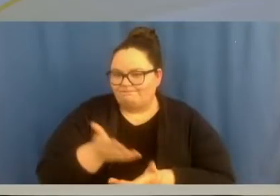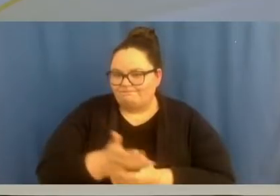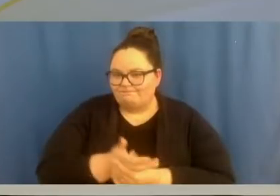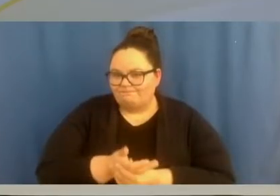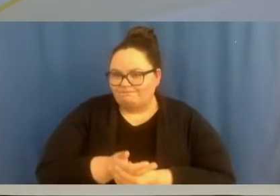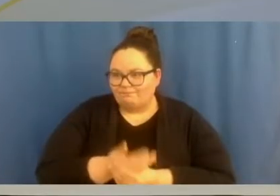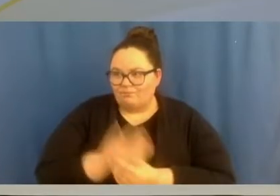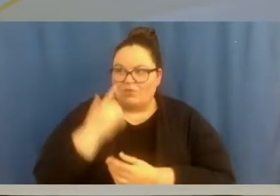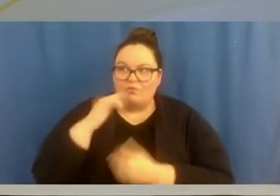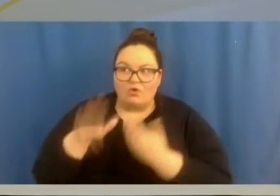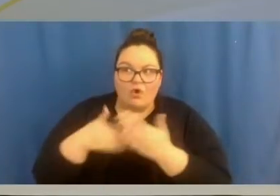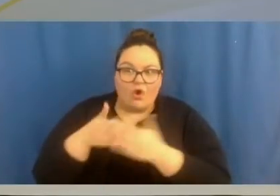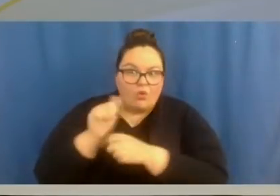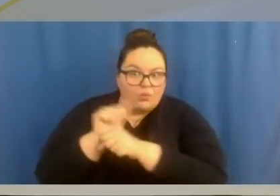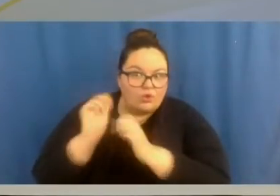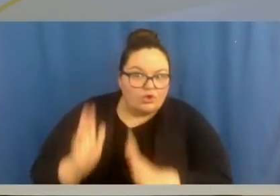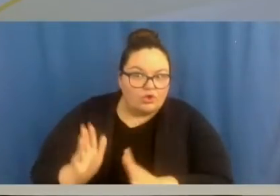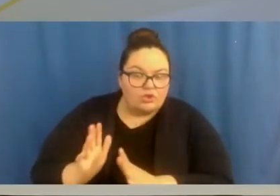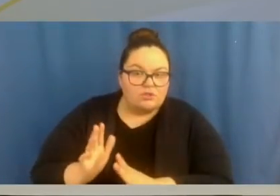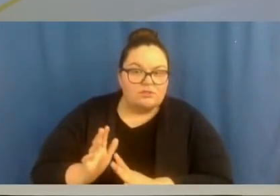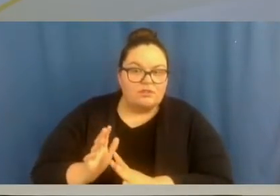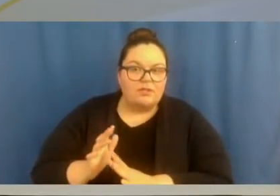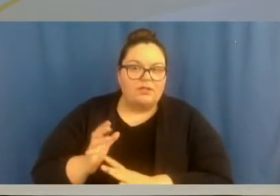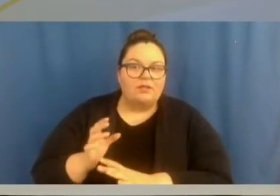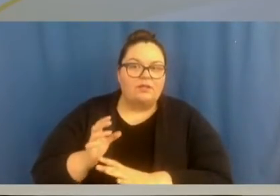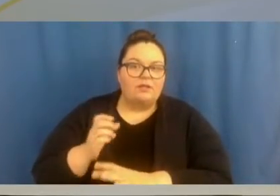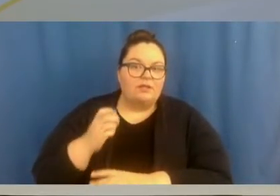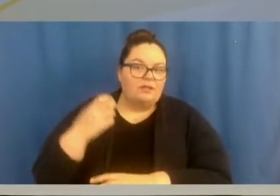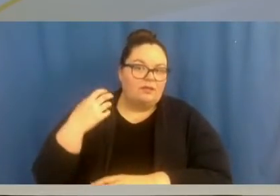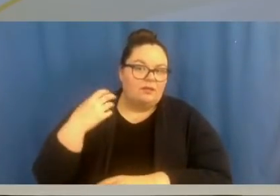workers like employees or self-employed as well?